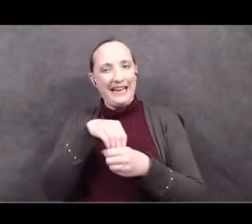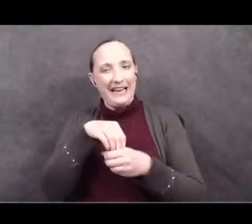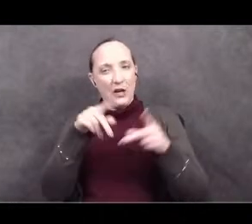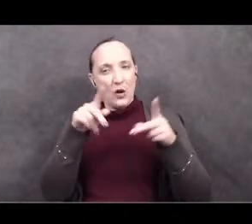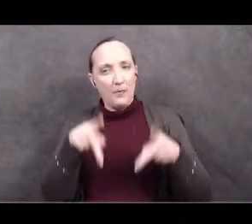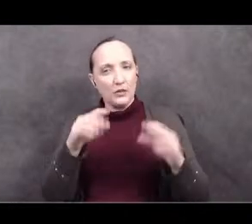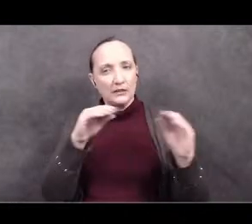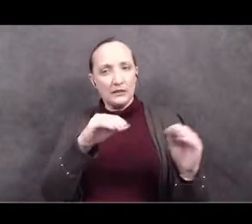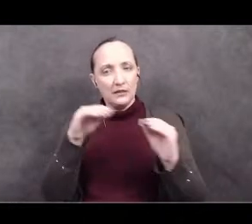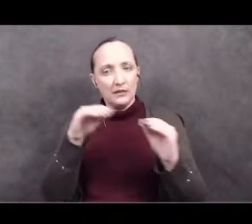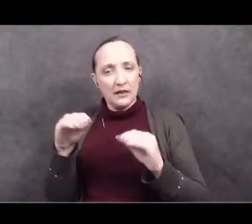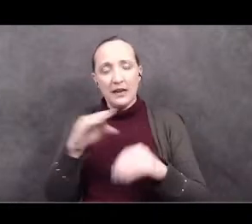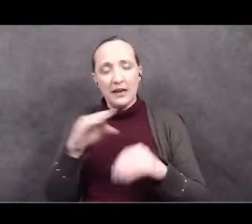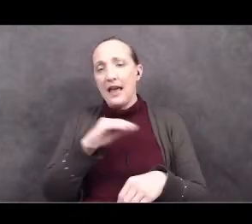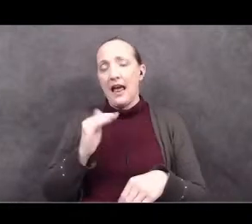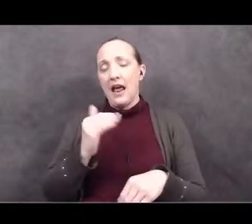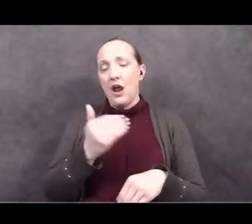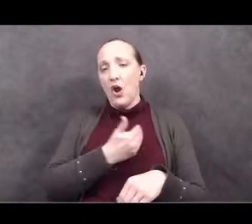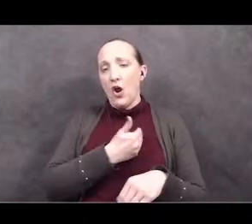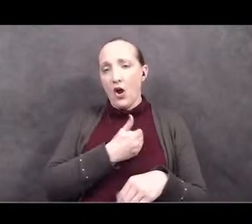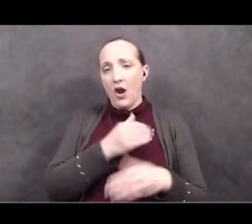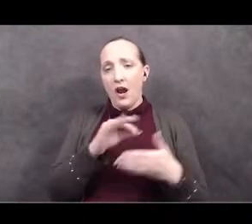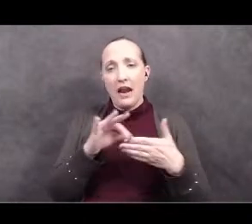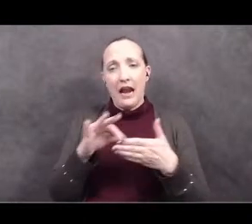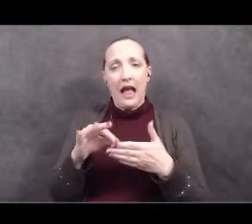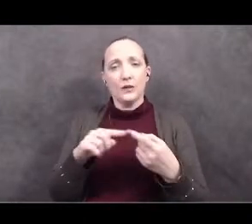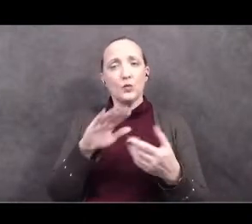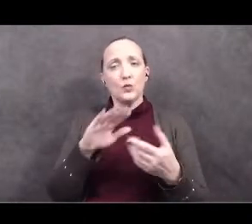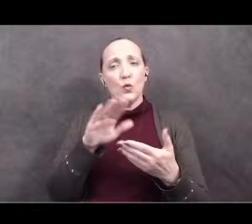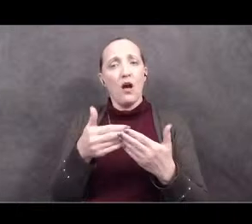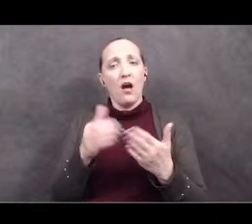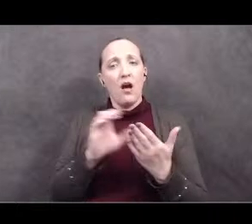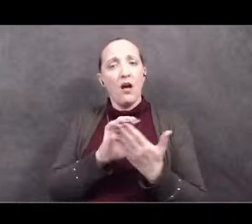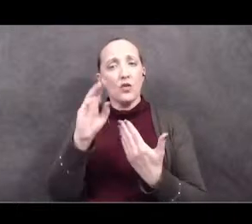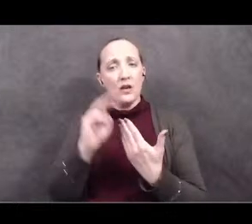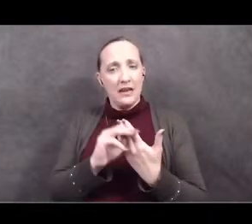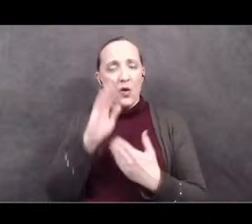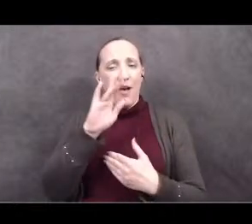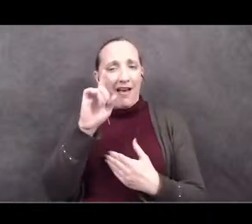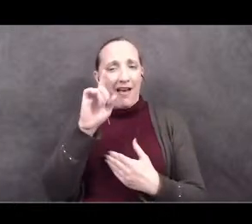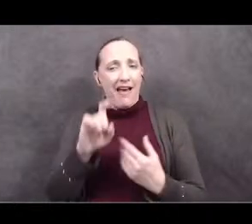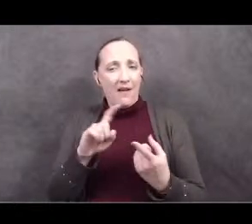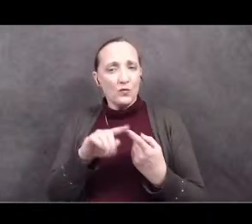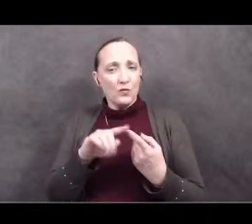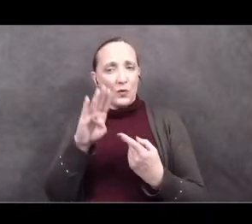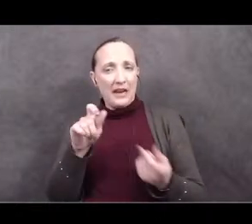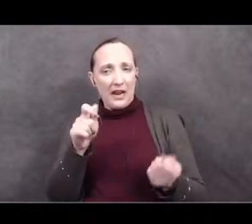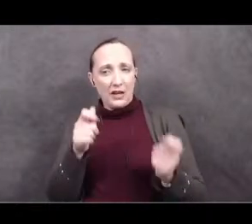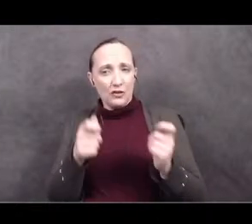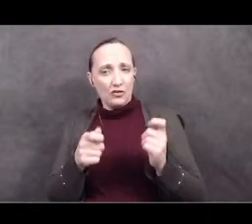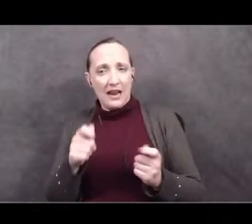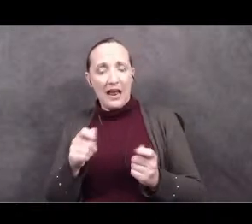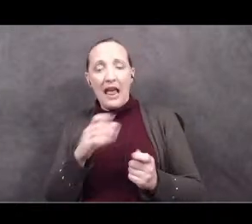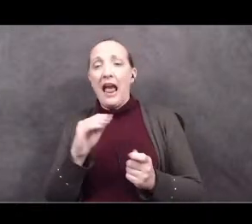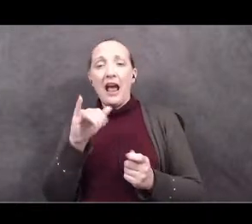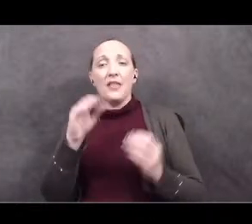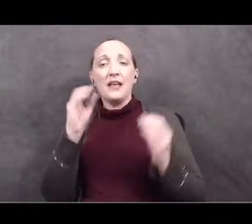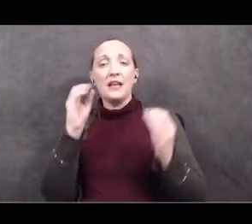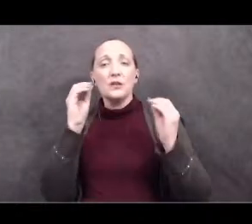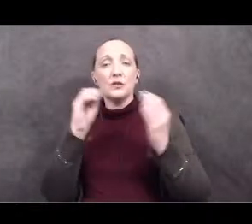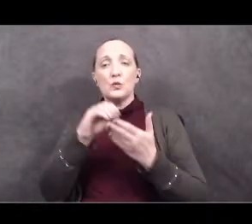guides to all our curriculum will have to be adjusted since the students will only get synchronous